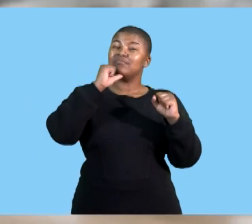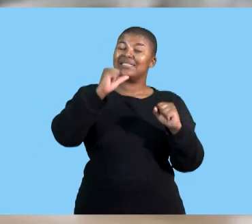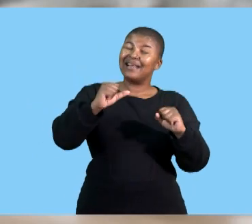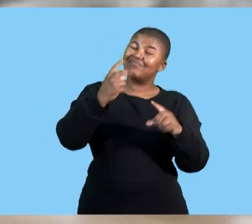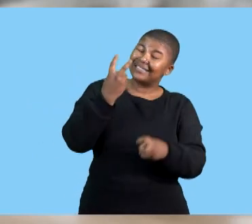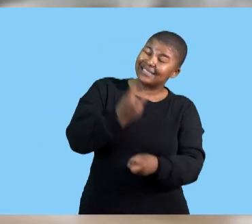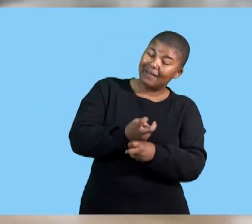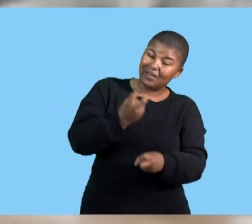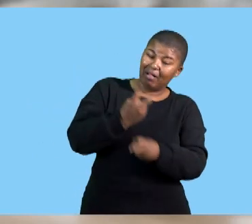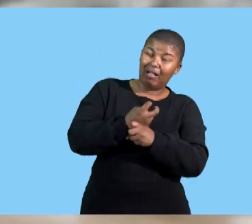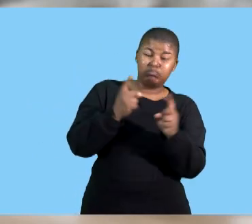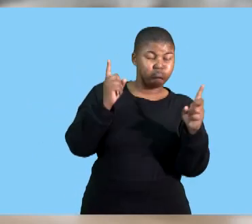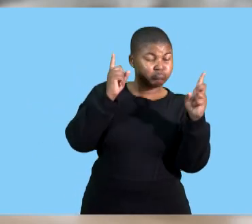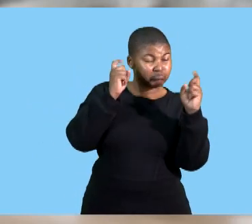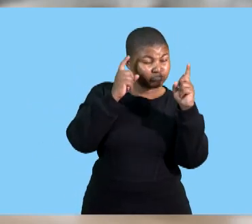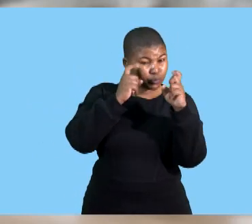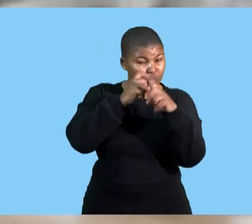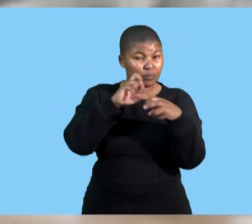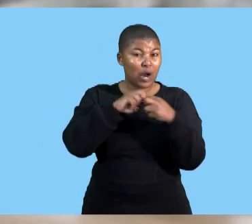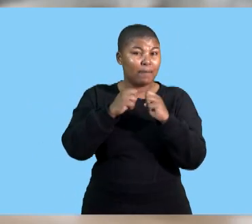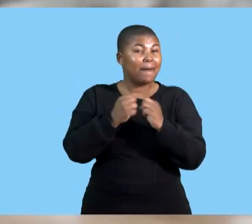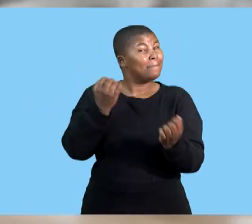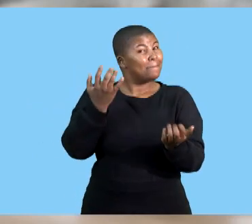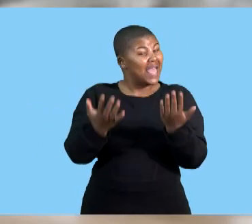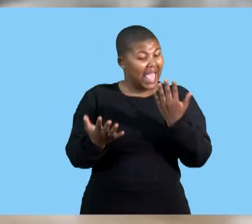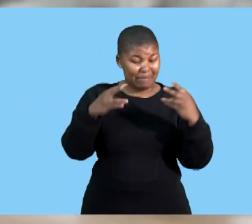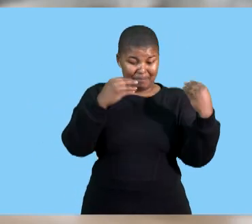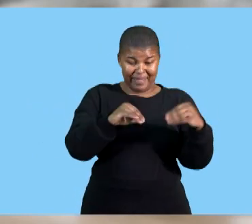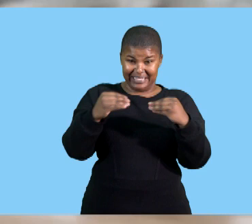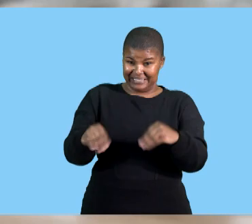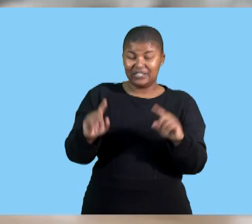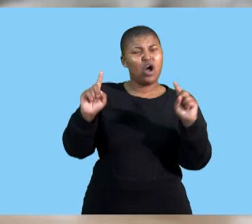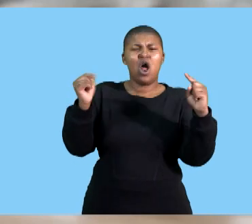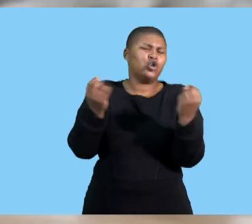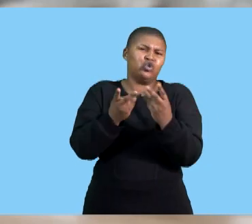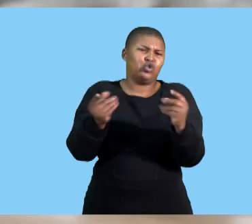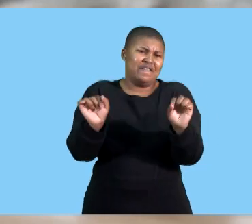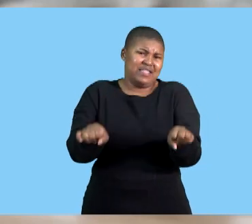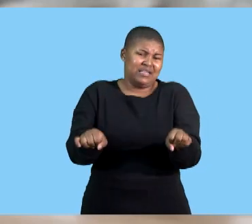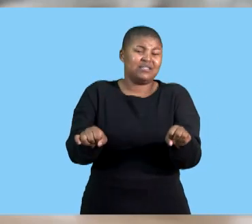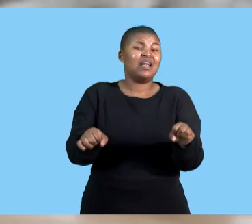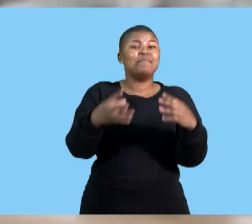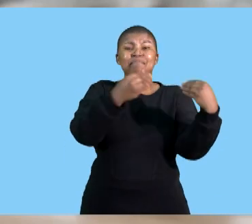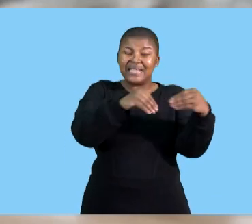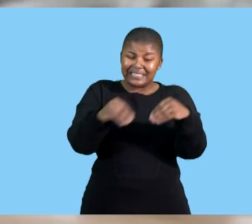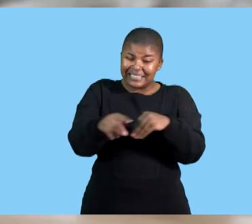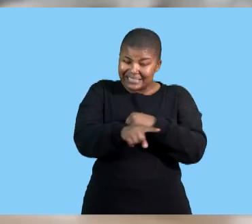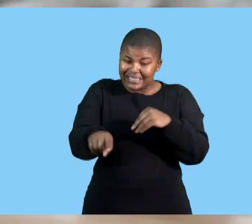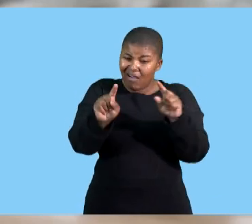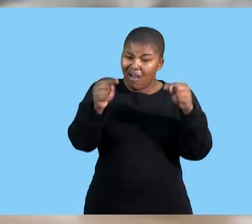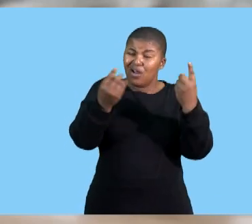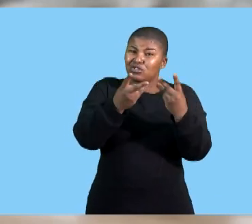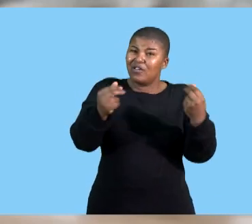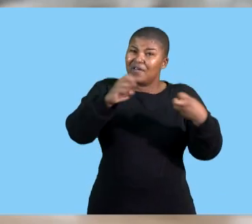problem. So chances are the business might not be able to solve this problem. So if they are unable to solve the